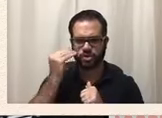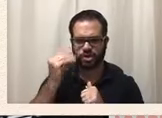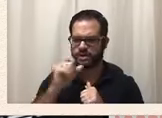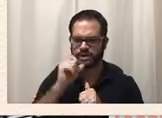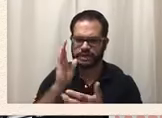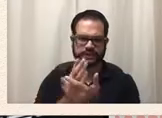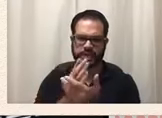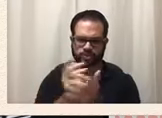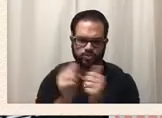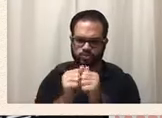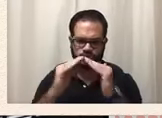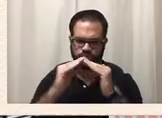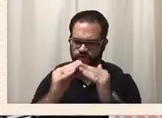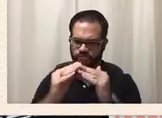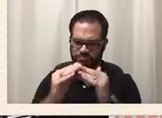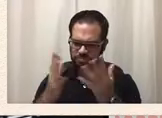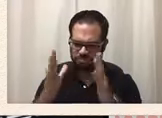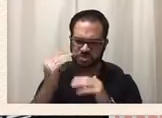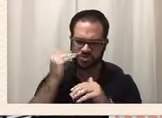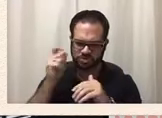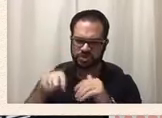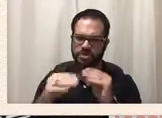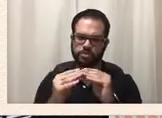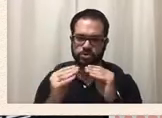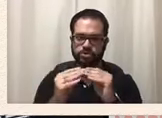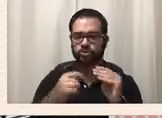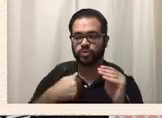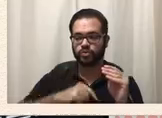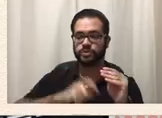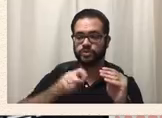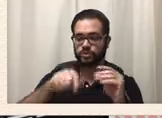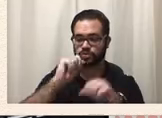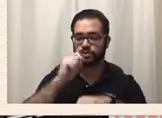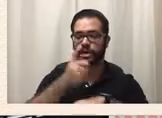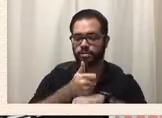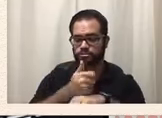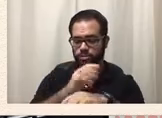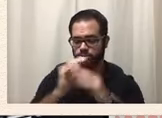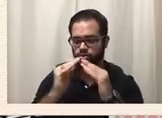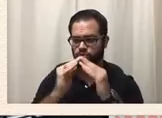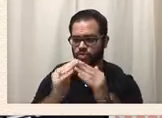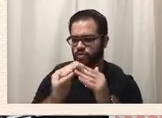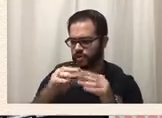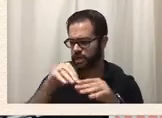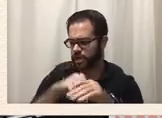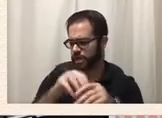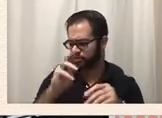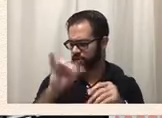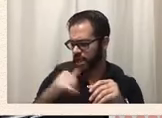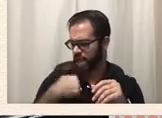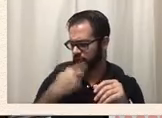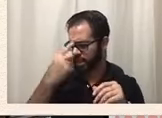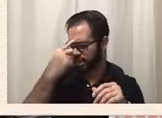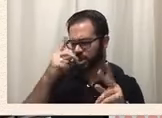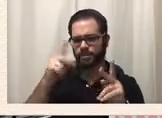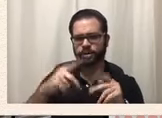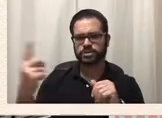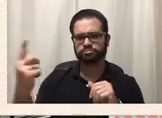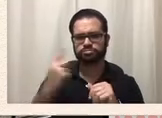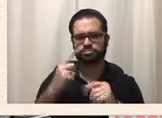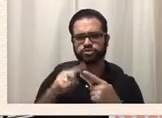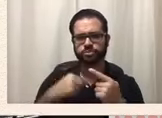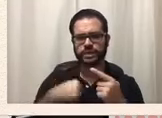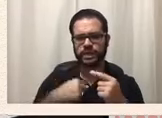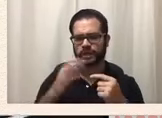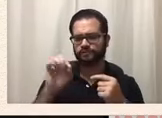so we were scheduled to put the roof on, I believe, in May. I had somebody come to me in February and said, "Hey, Tim, I'm going to be